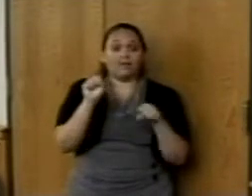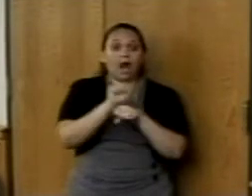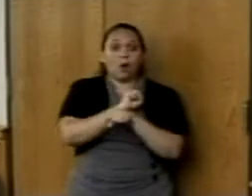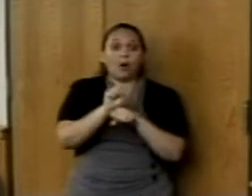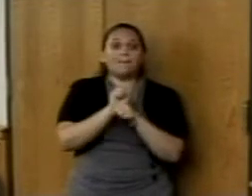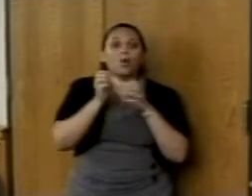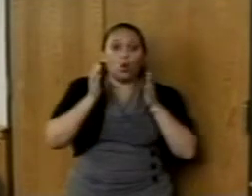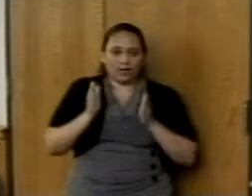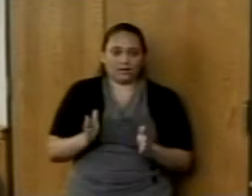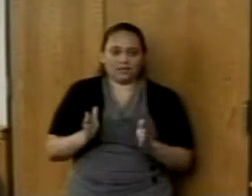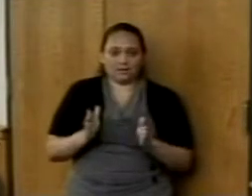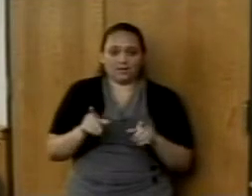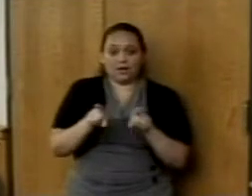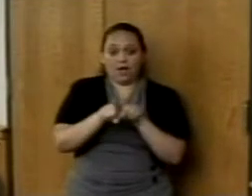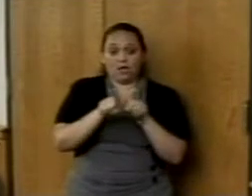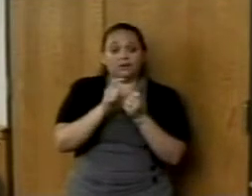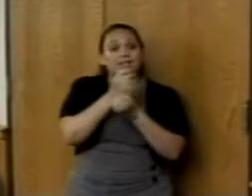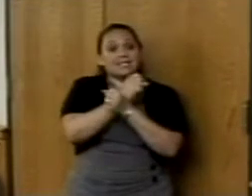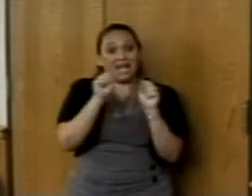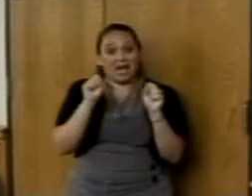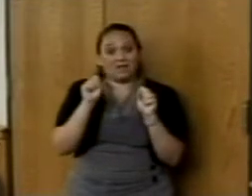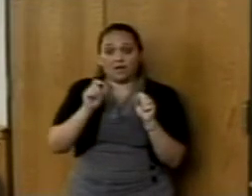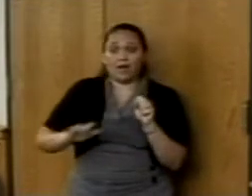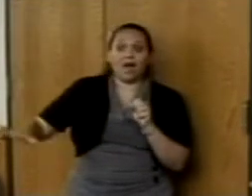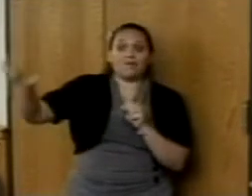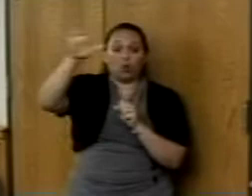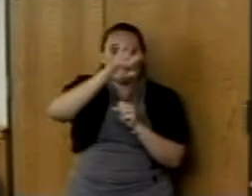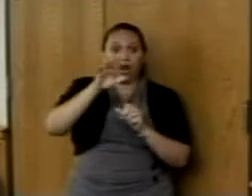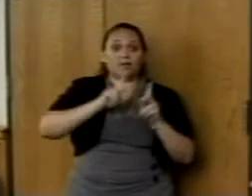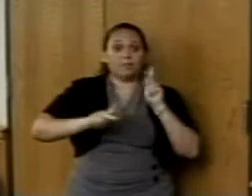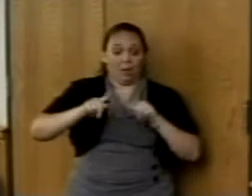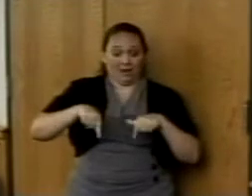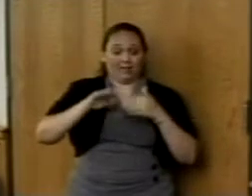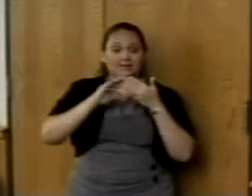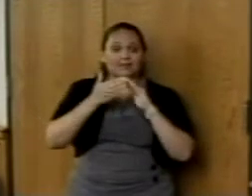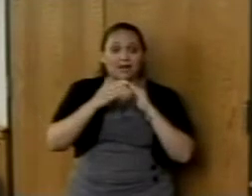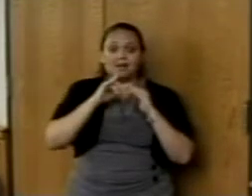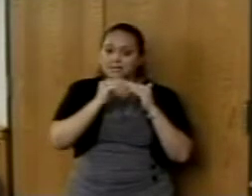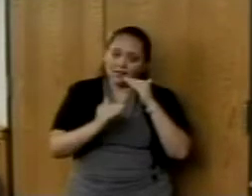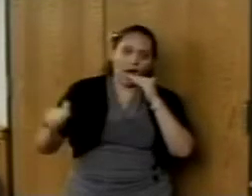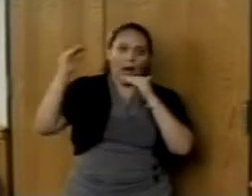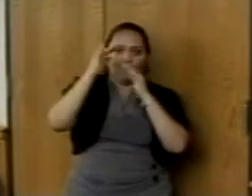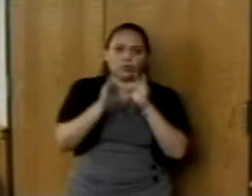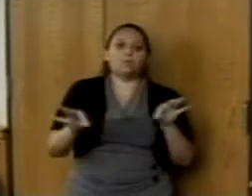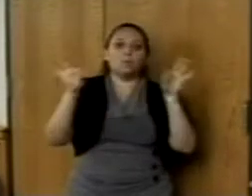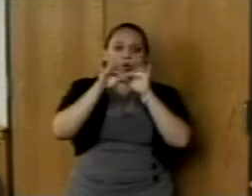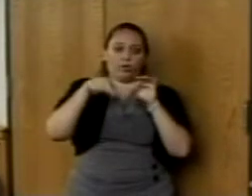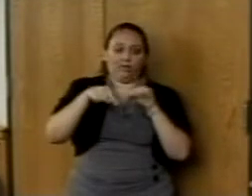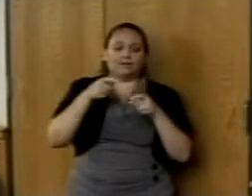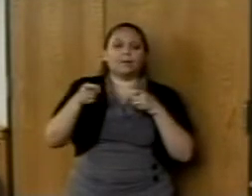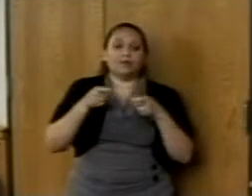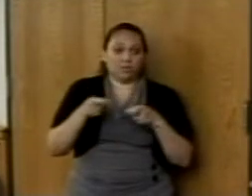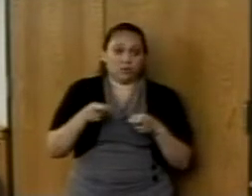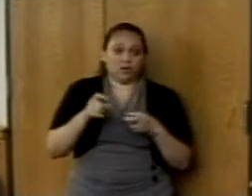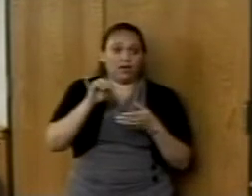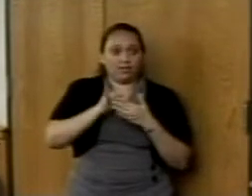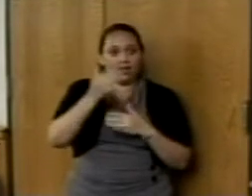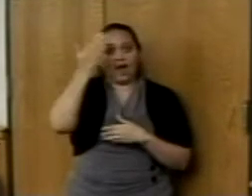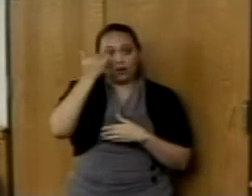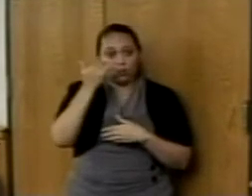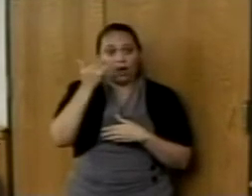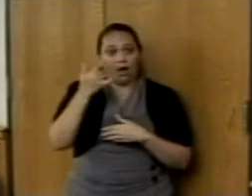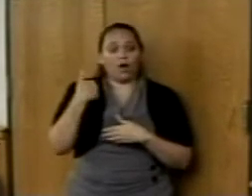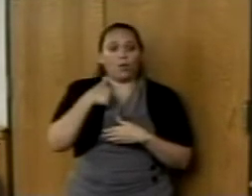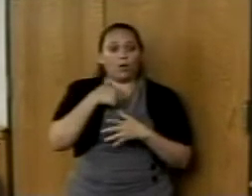employees, and the safety of everyone in the public in this city is of utmost importance to this administration. And that is